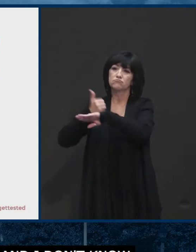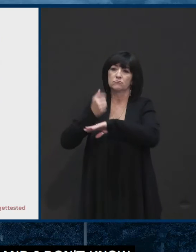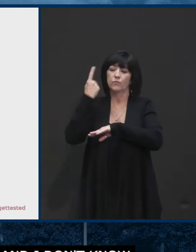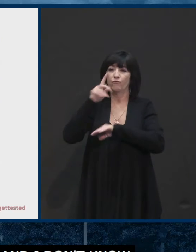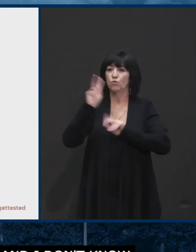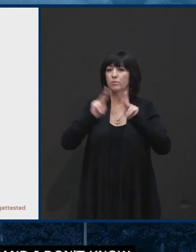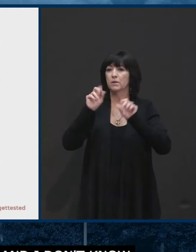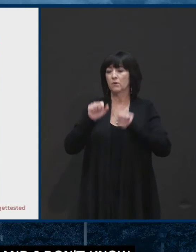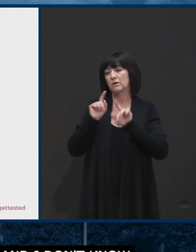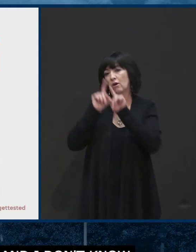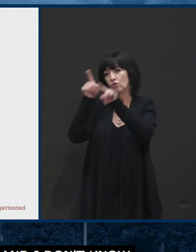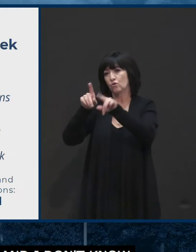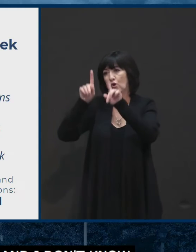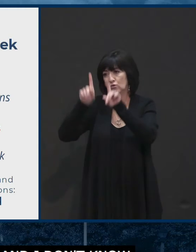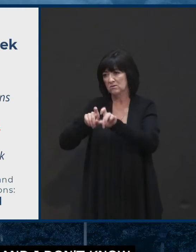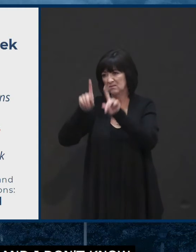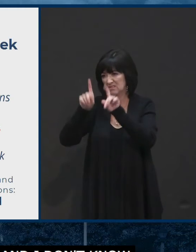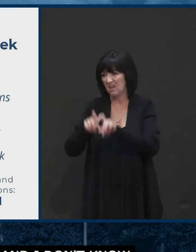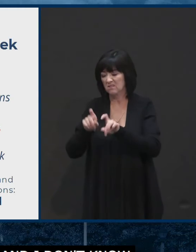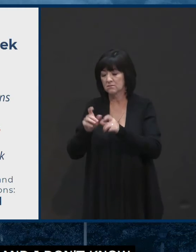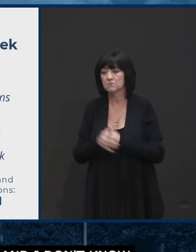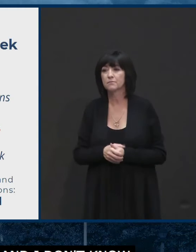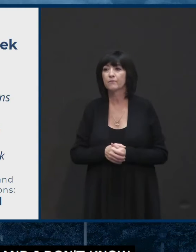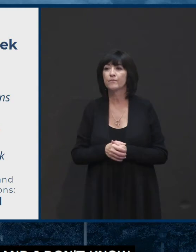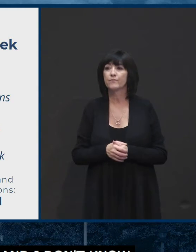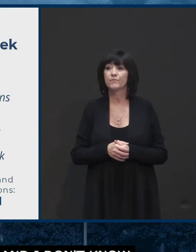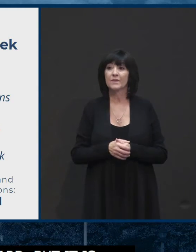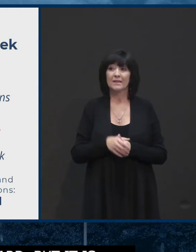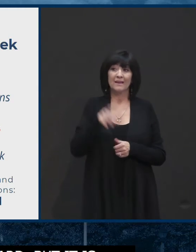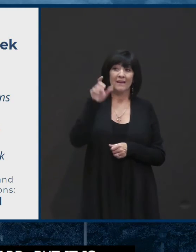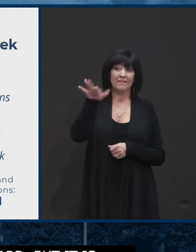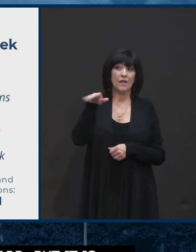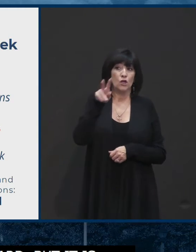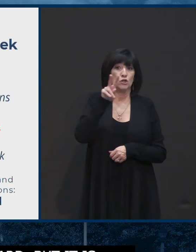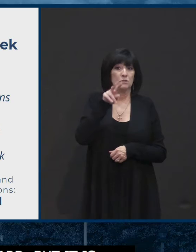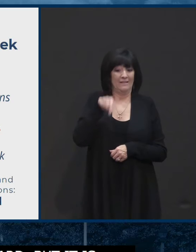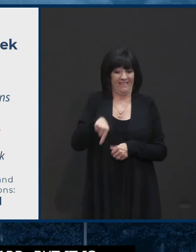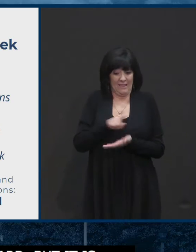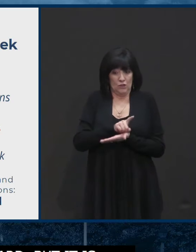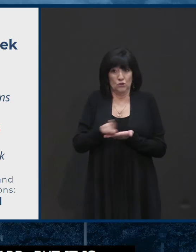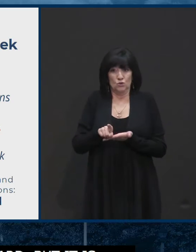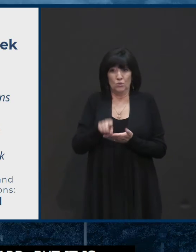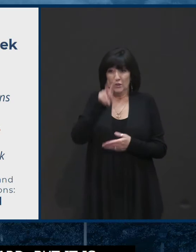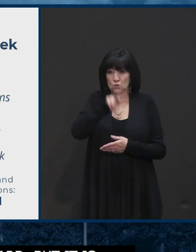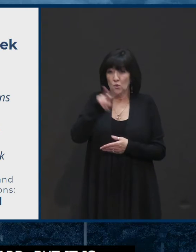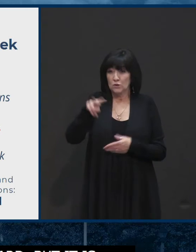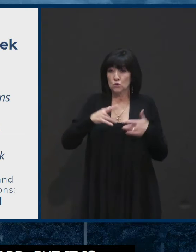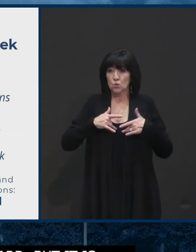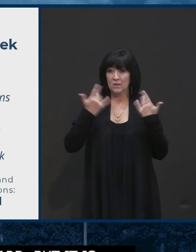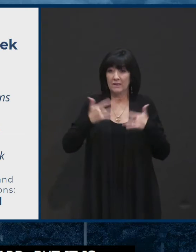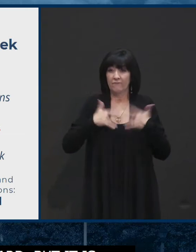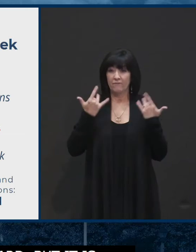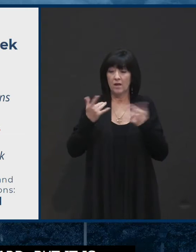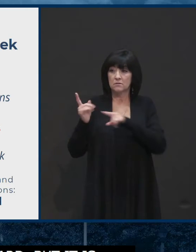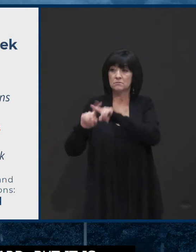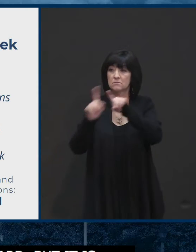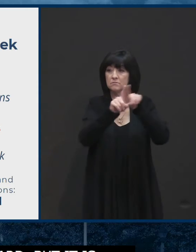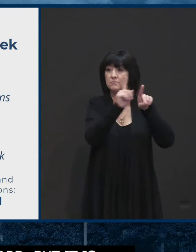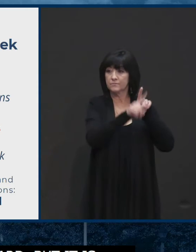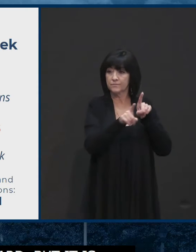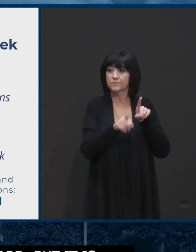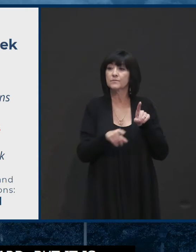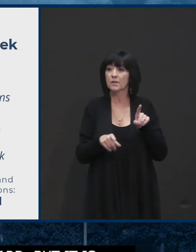as we go to the next slide. We had 22 events this week, but we also, 3 weeks ago, we brought a trailer that